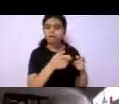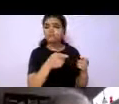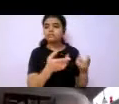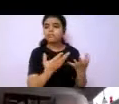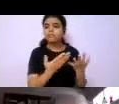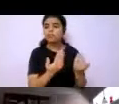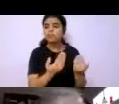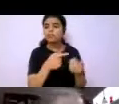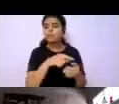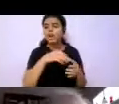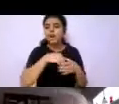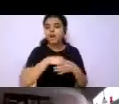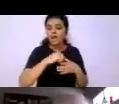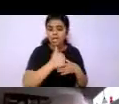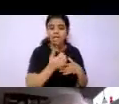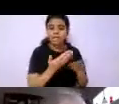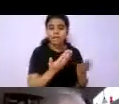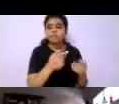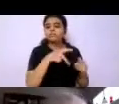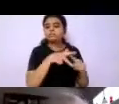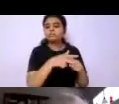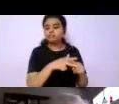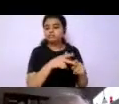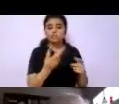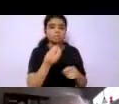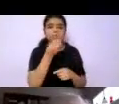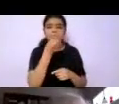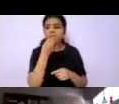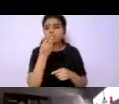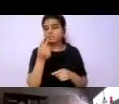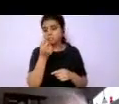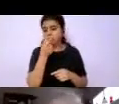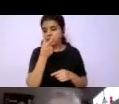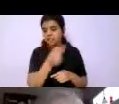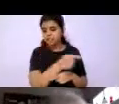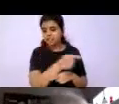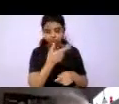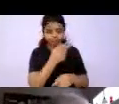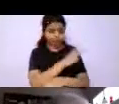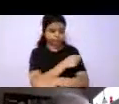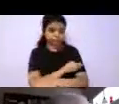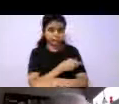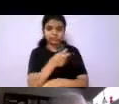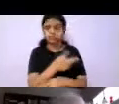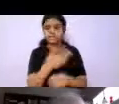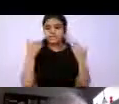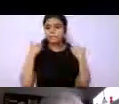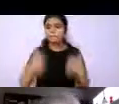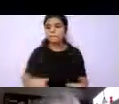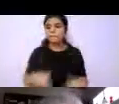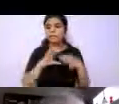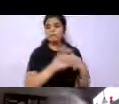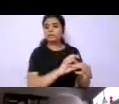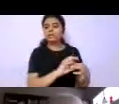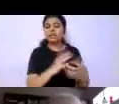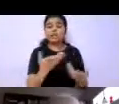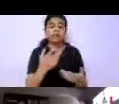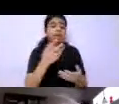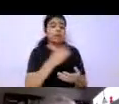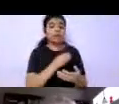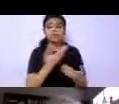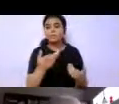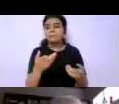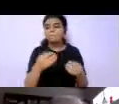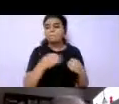possible. To the extent that medicine falls short, the idea is to sustain the body, cause it less pain and suffering, and